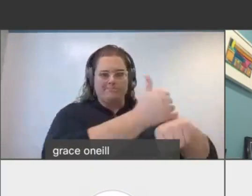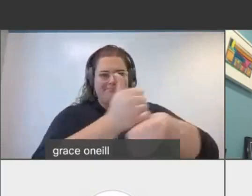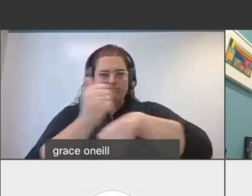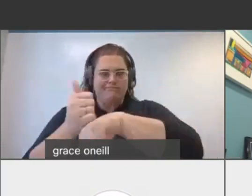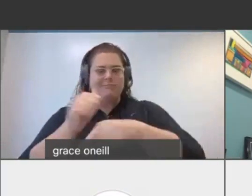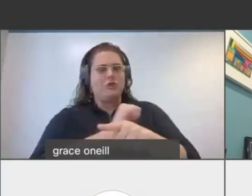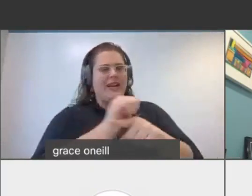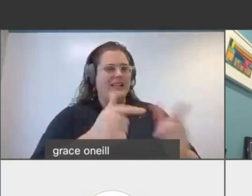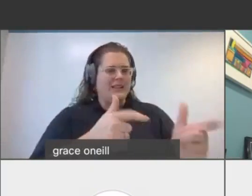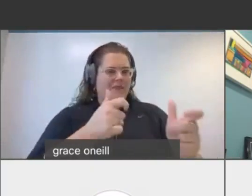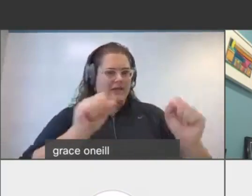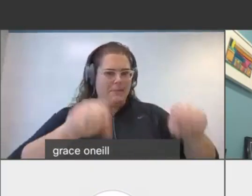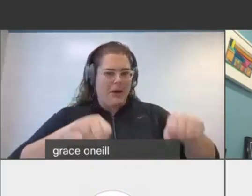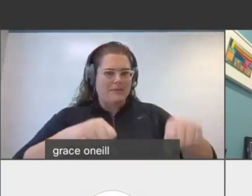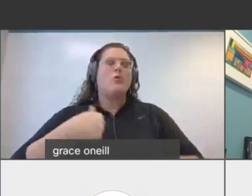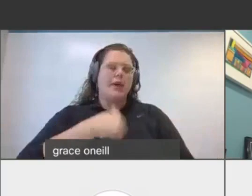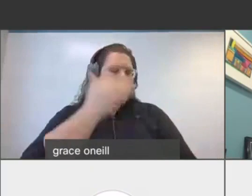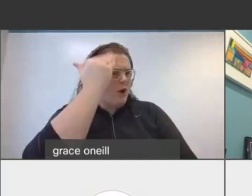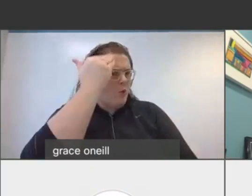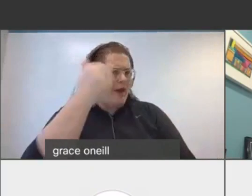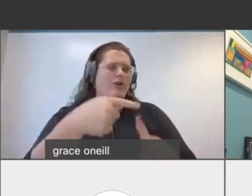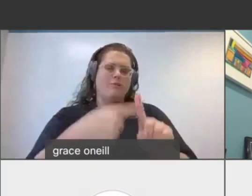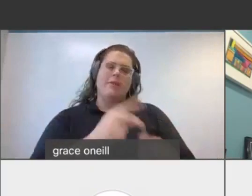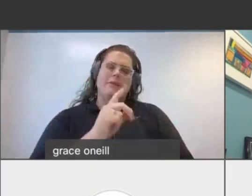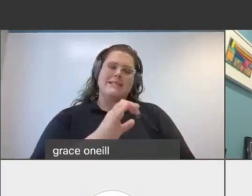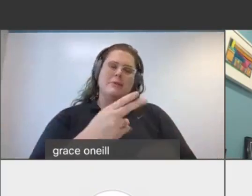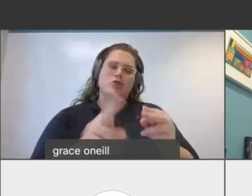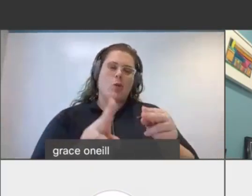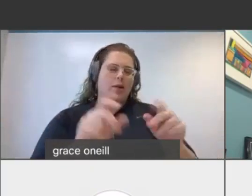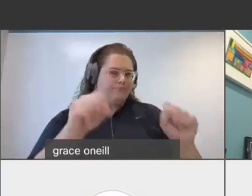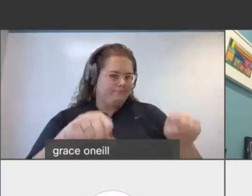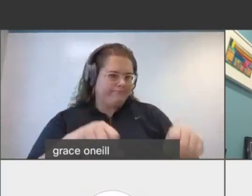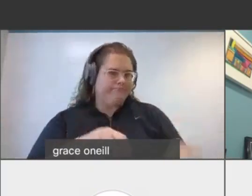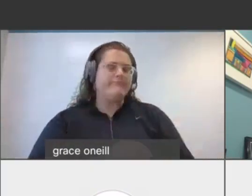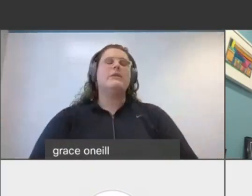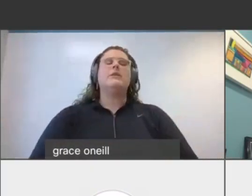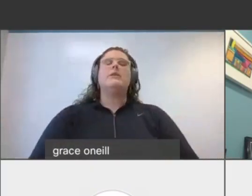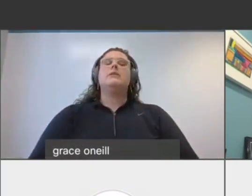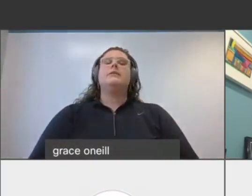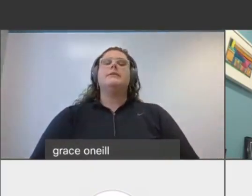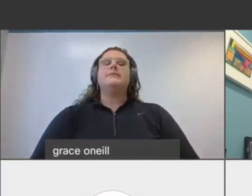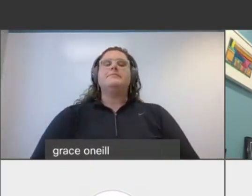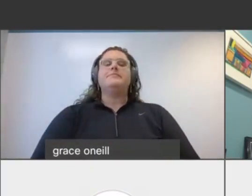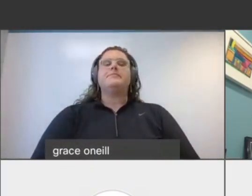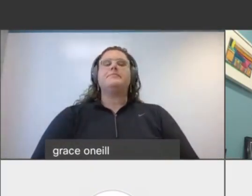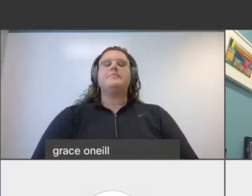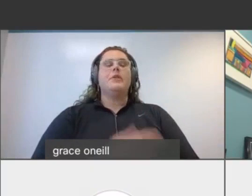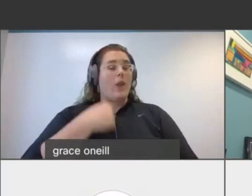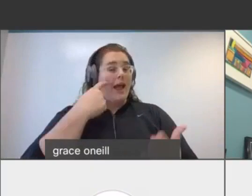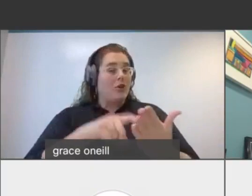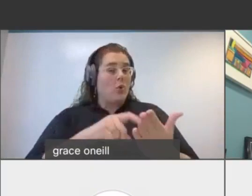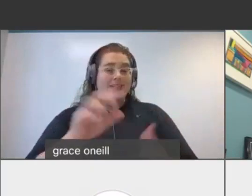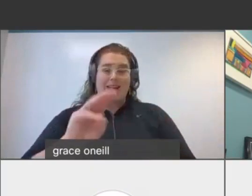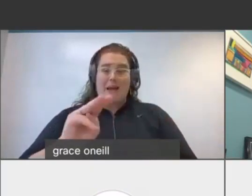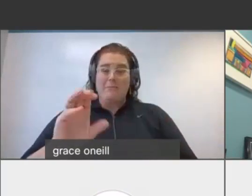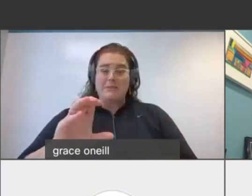shortness of December. Kind of two things about it from what I've seen and the changes to MCIS is that they're very